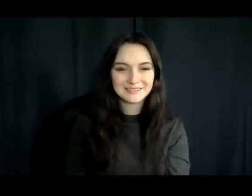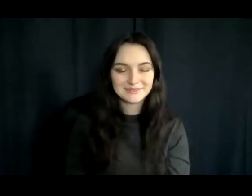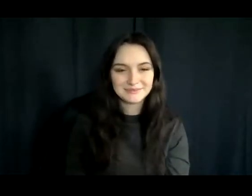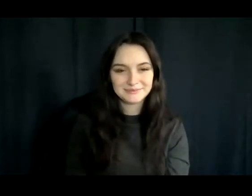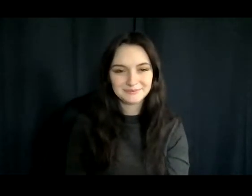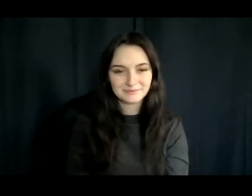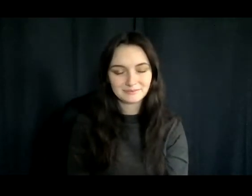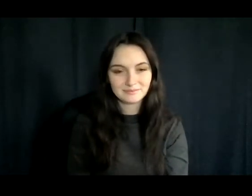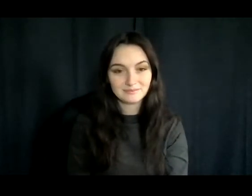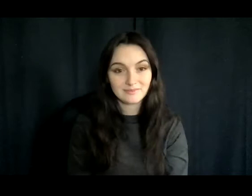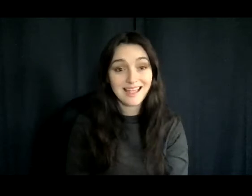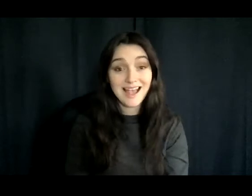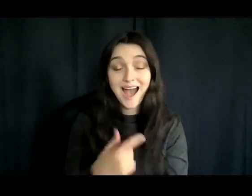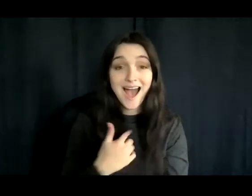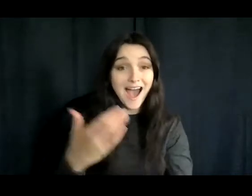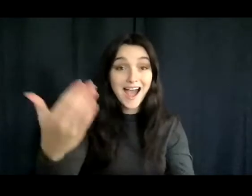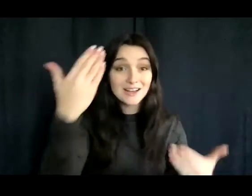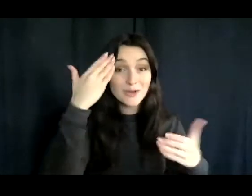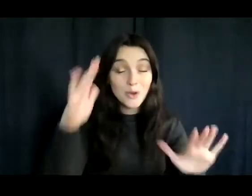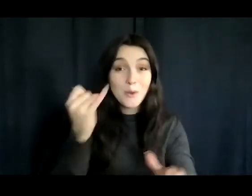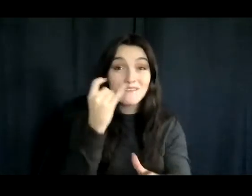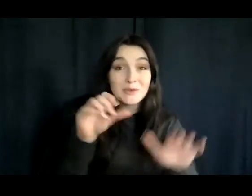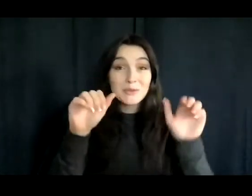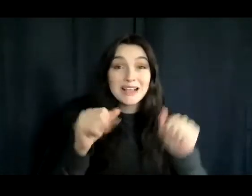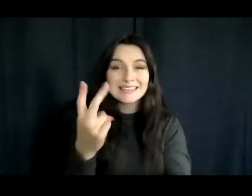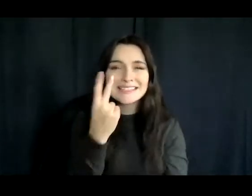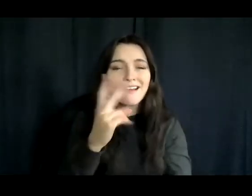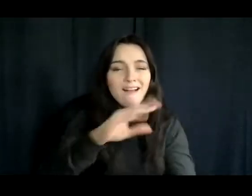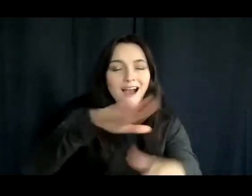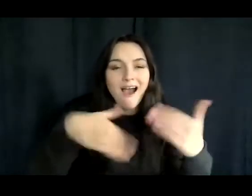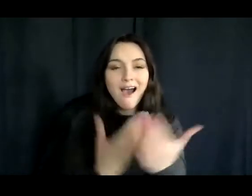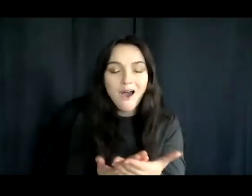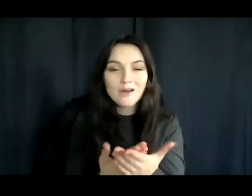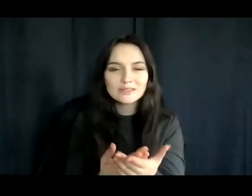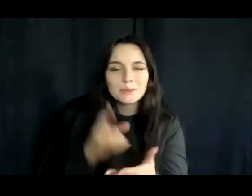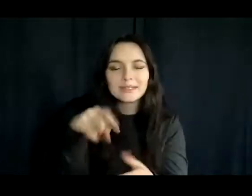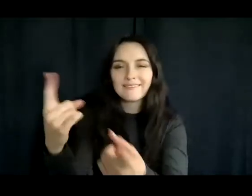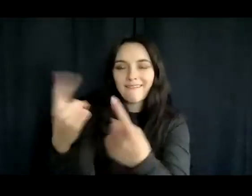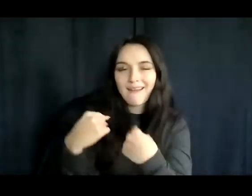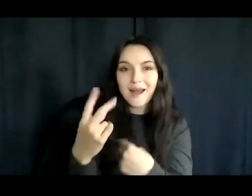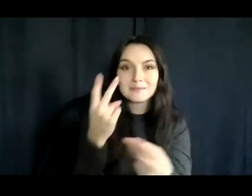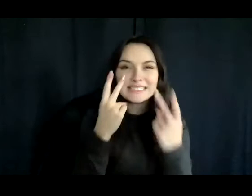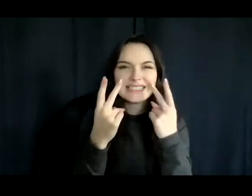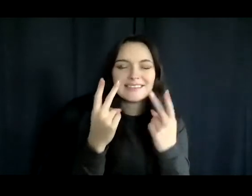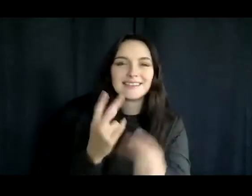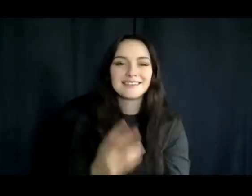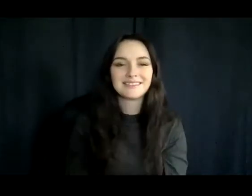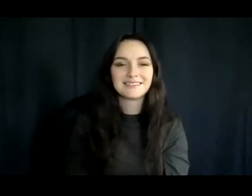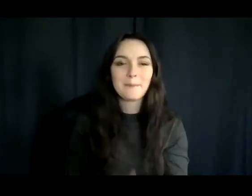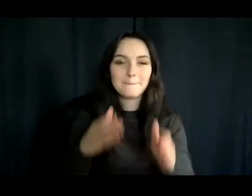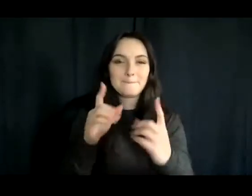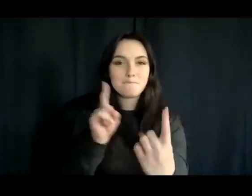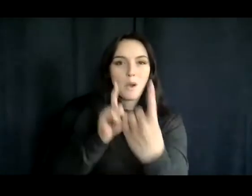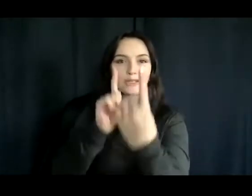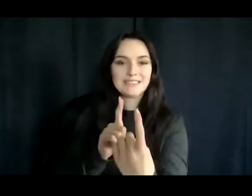Because I don't know if I'm going to capture this like you need to. So you're just going to have to come down and get the close-up version. But I'm going to try give you the